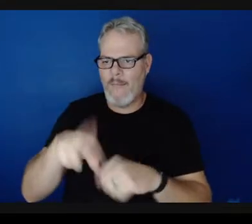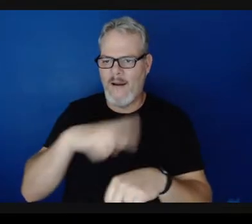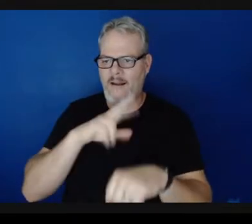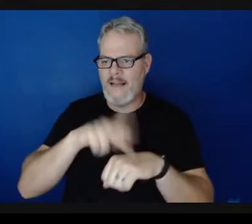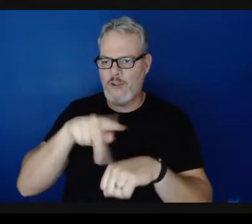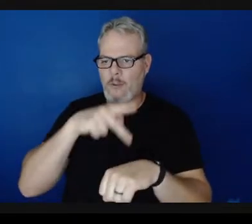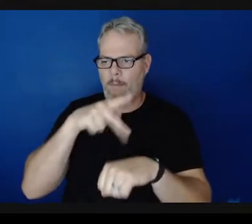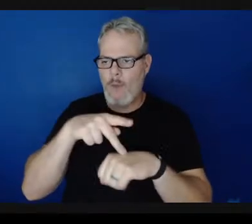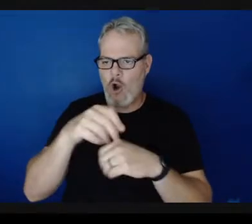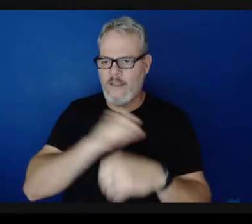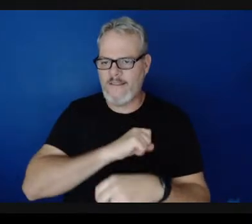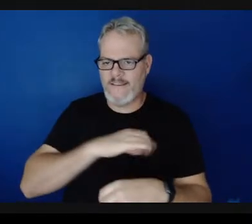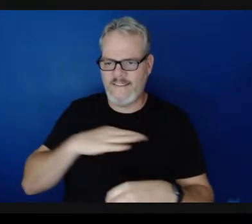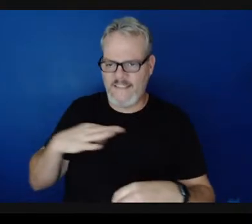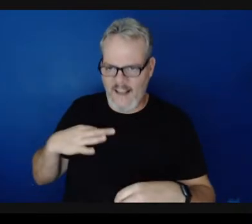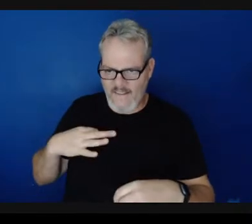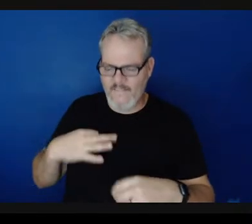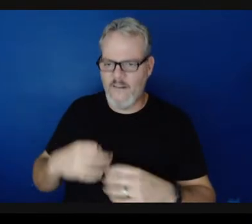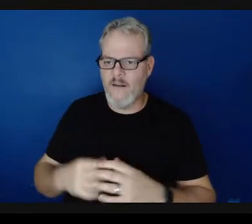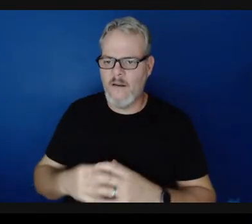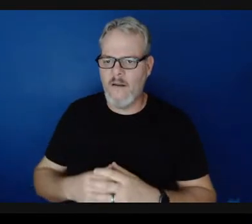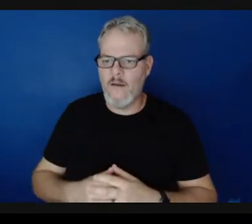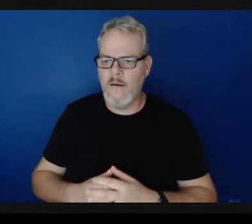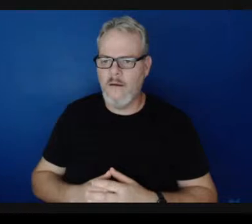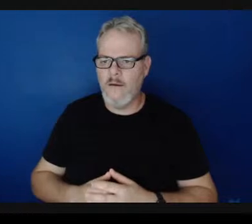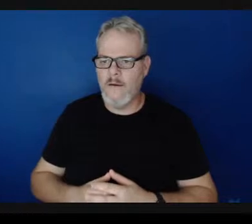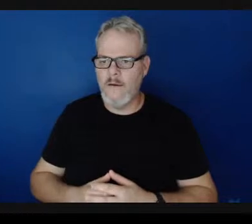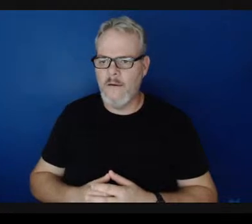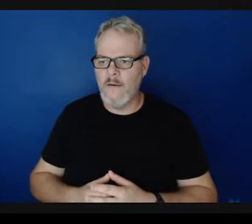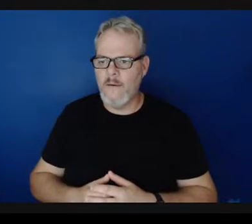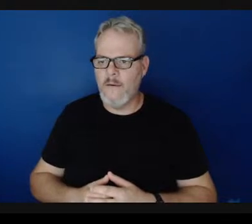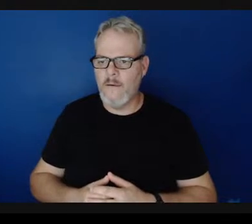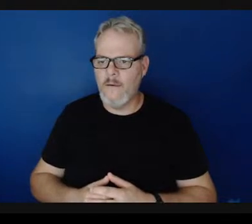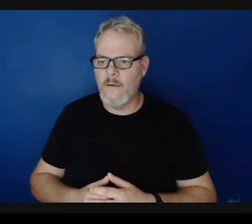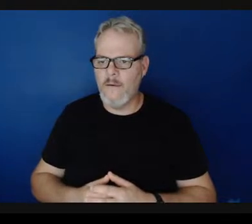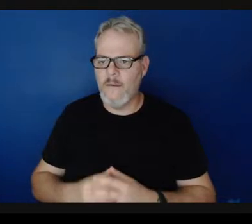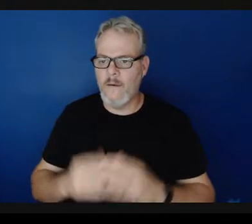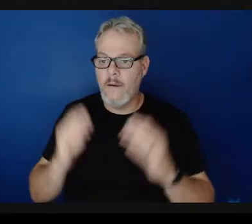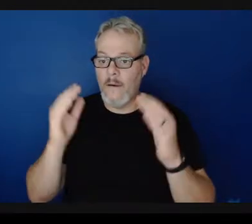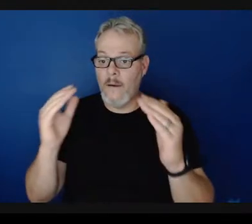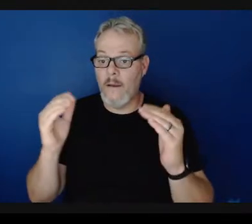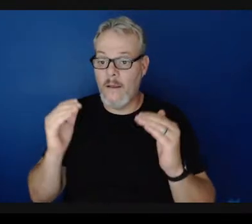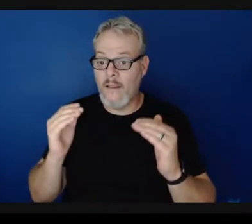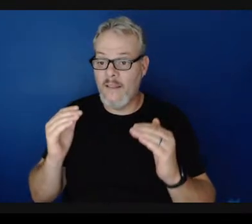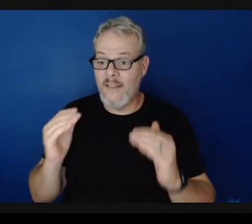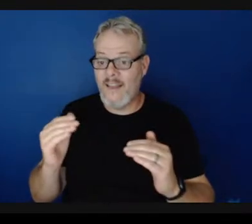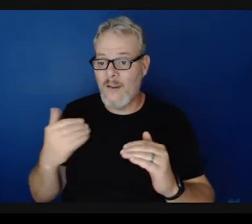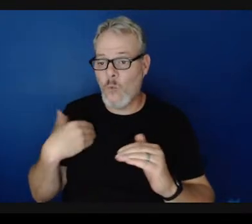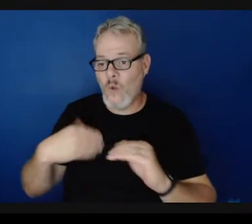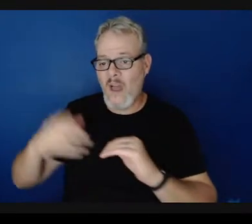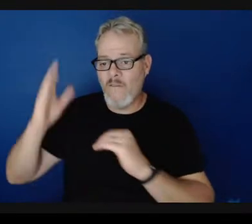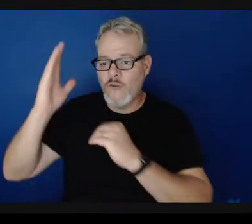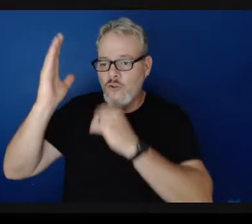USGS. We see USGS leading these hikes now. And then there will be talks